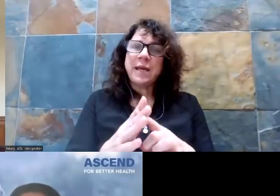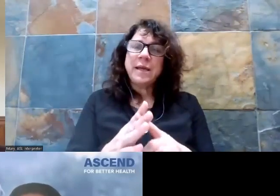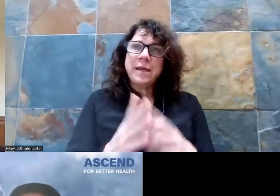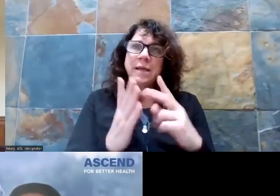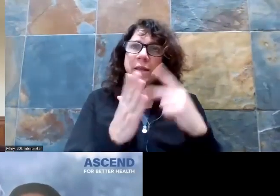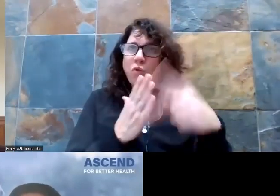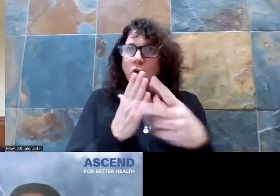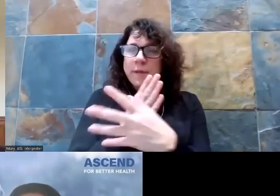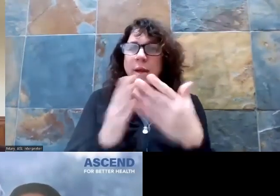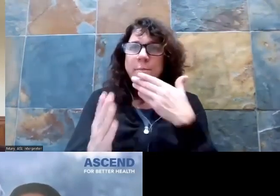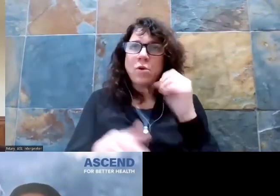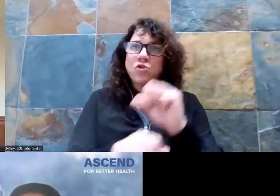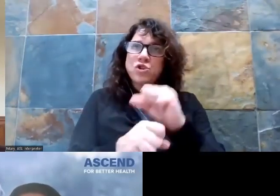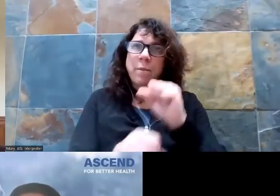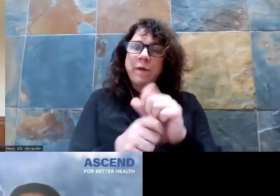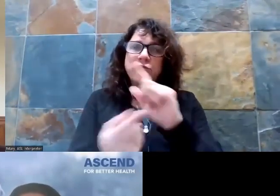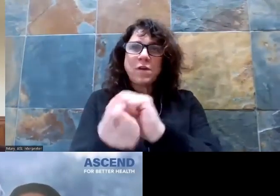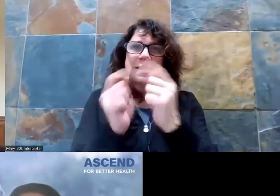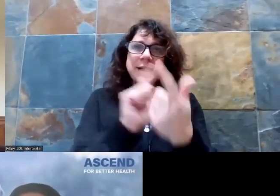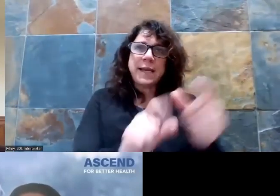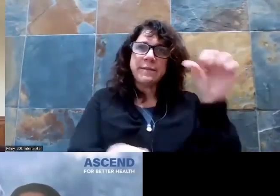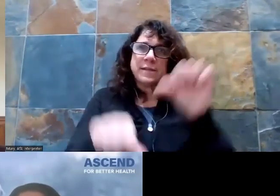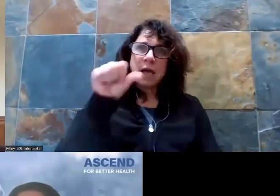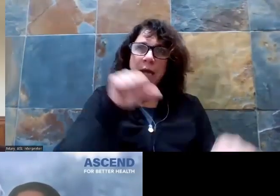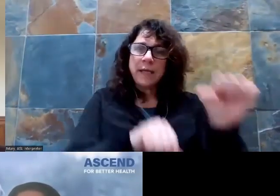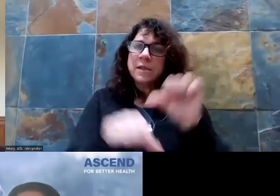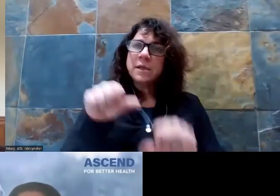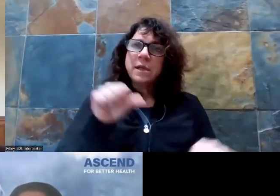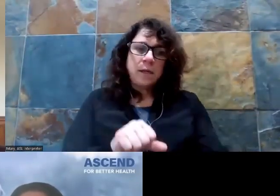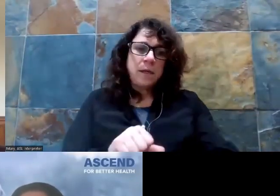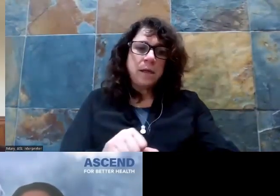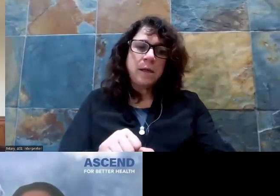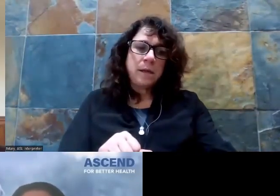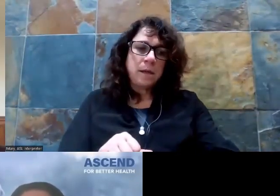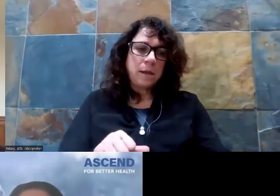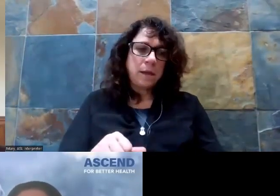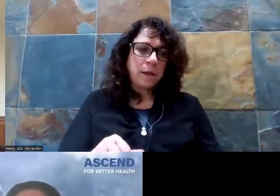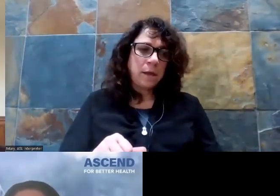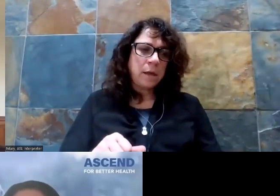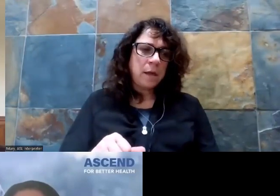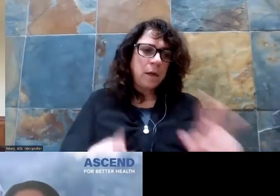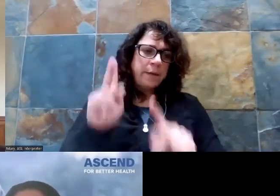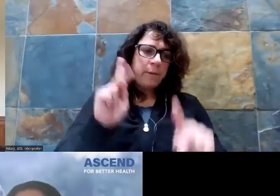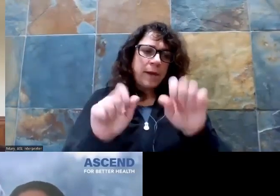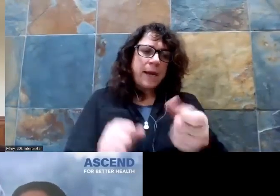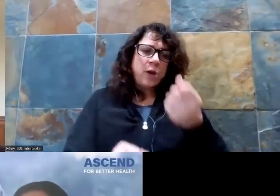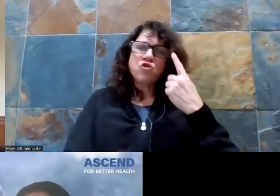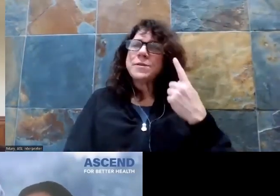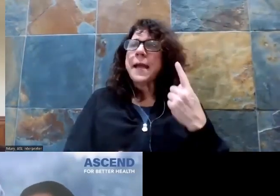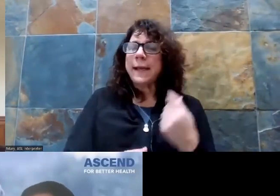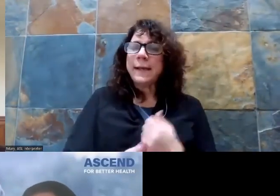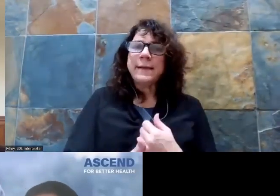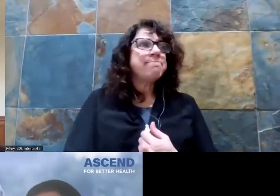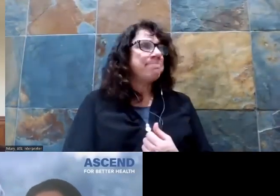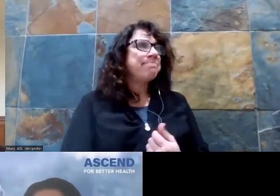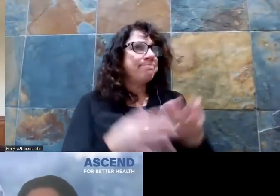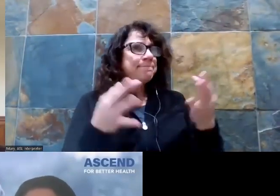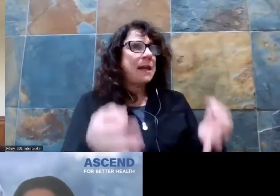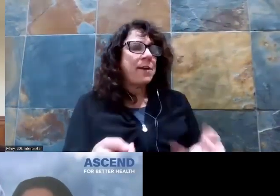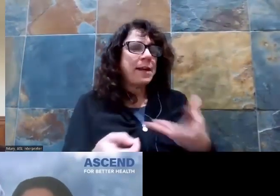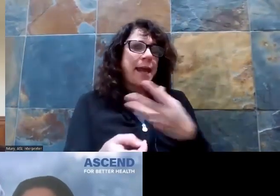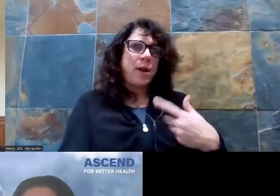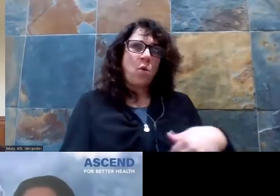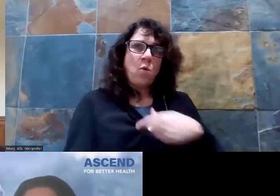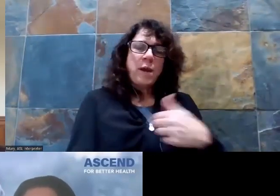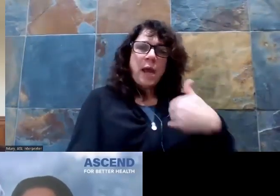and we can do a better job of translating the science in a way that ordinary folks can understand. Yes, absolutely.